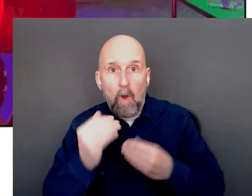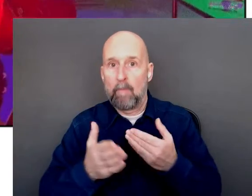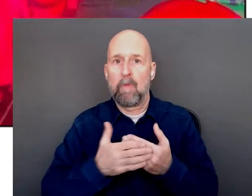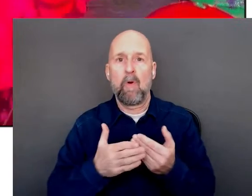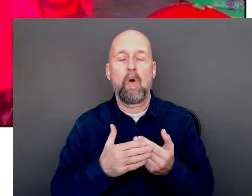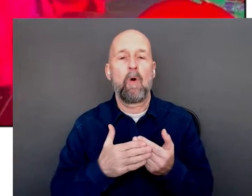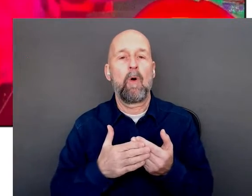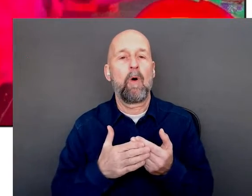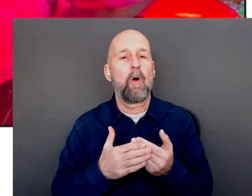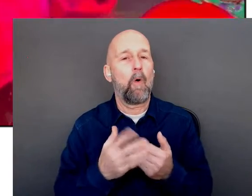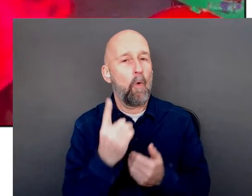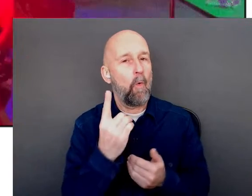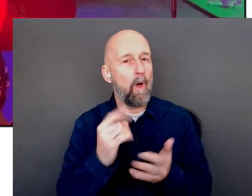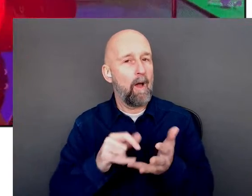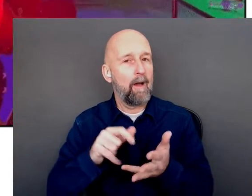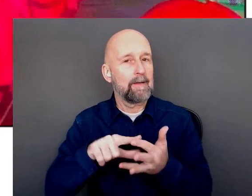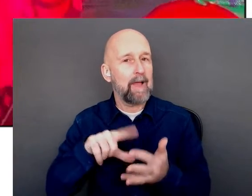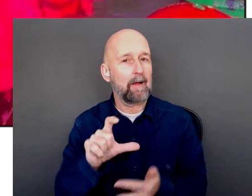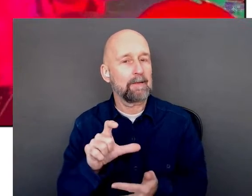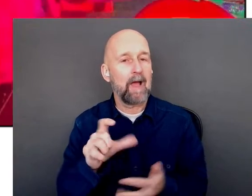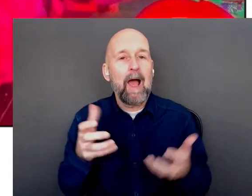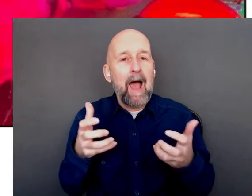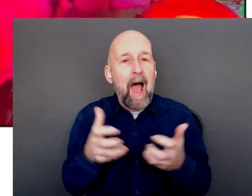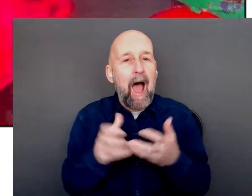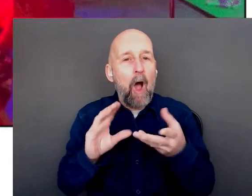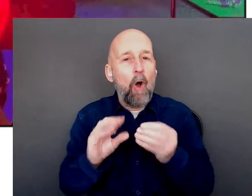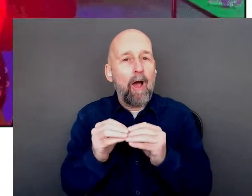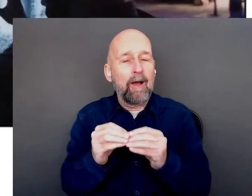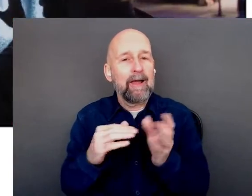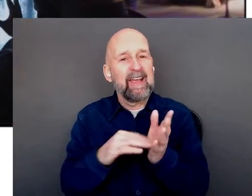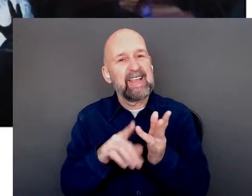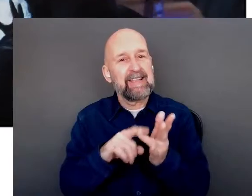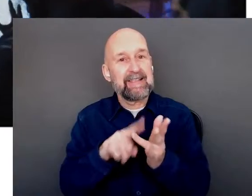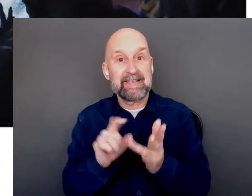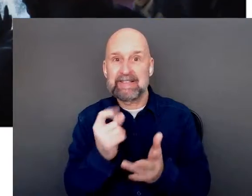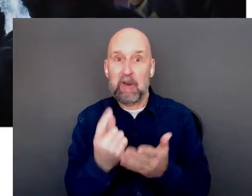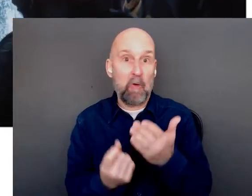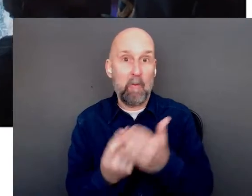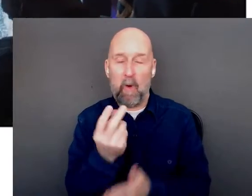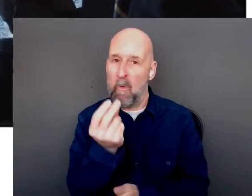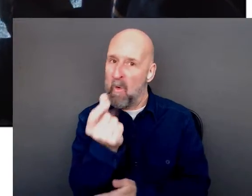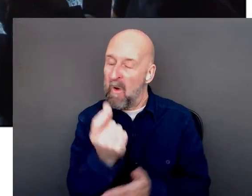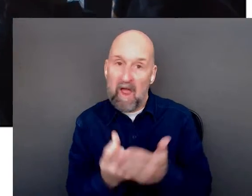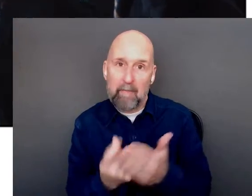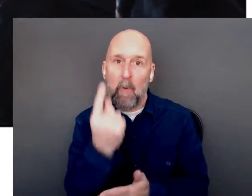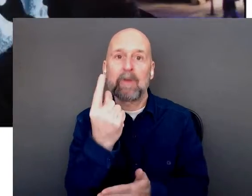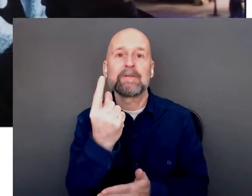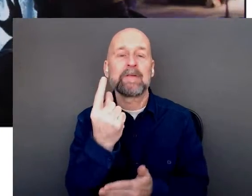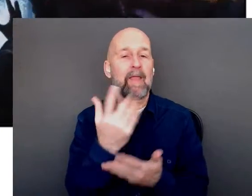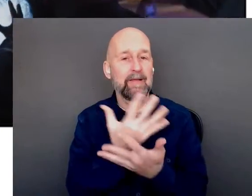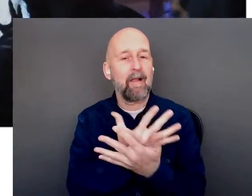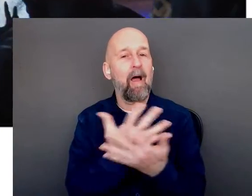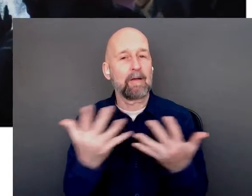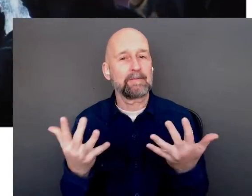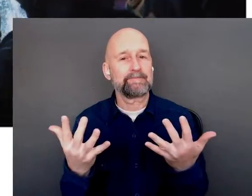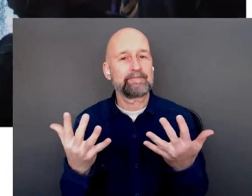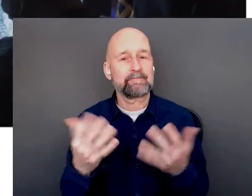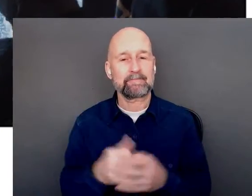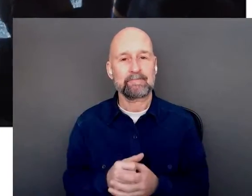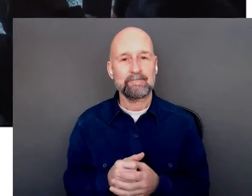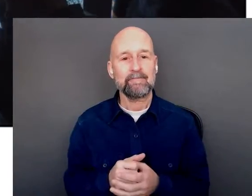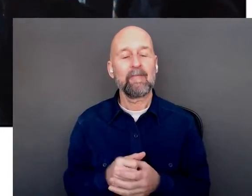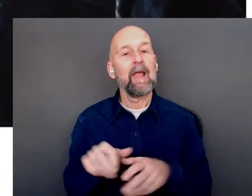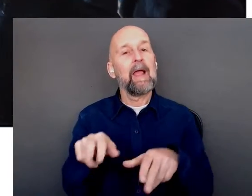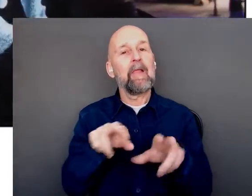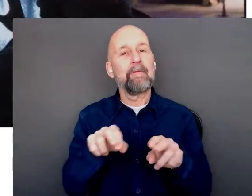well, how do we craft these zero moments? There's many different ways, but so this is, well, it's taken from the video, but